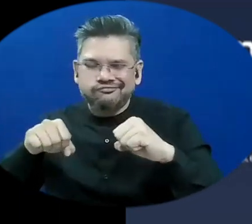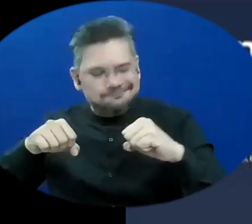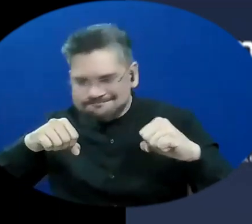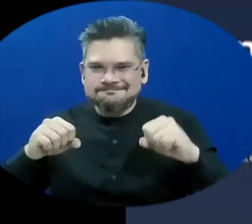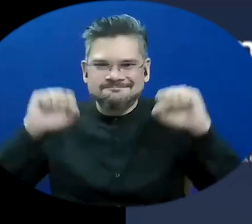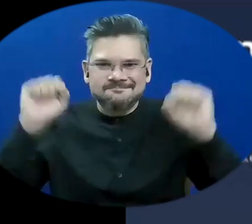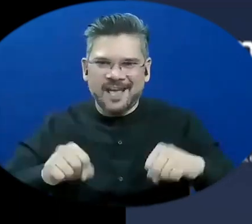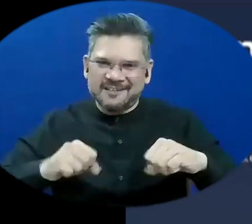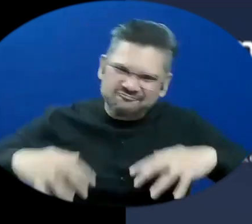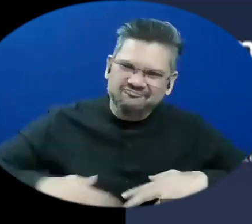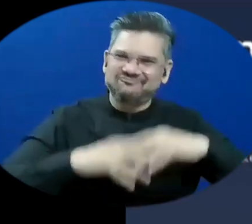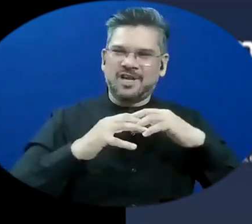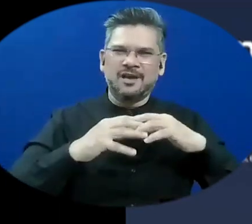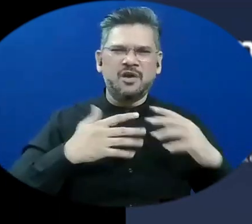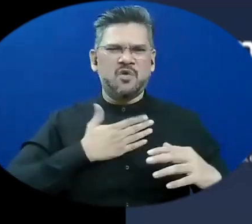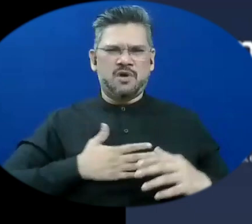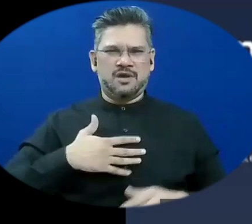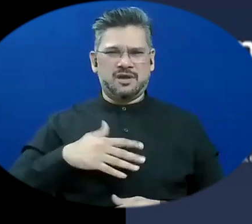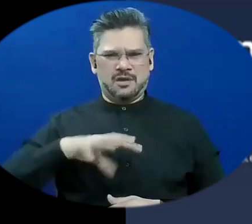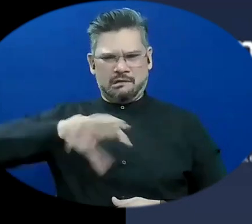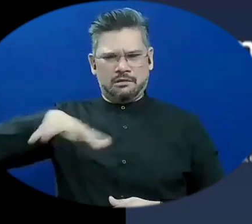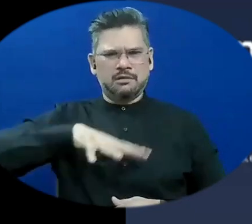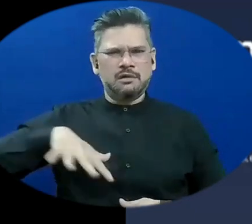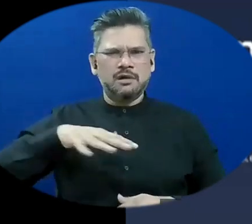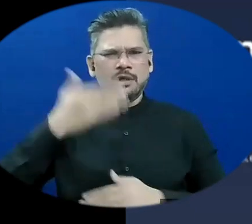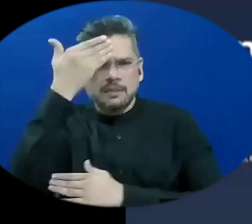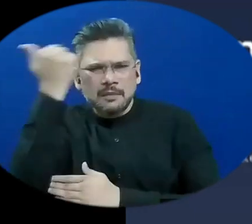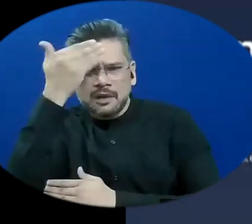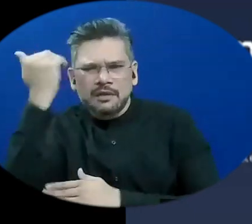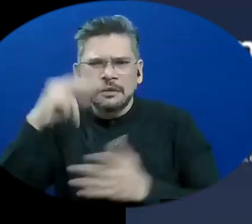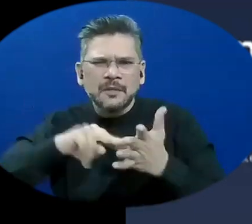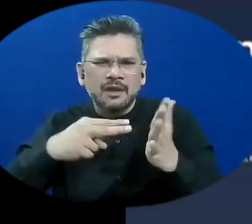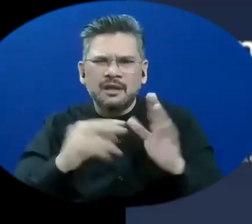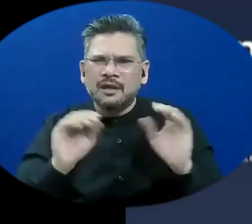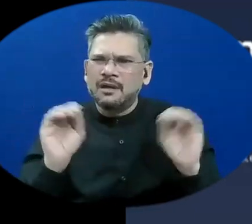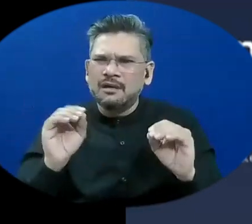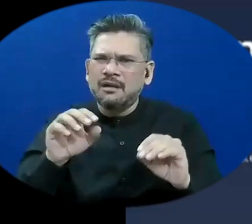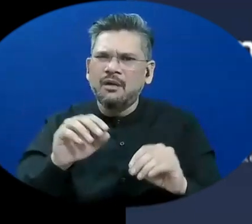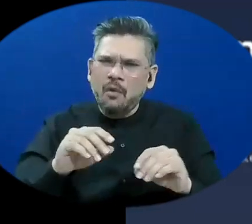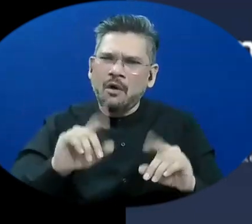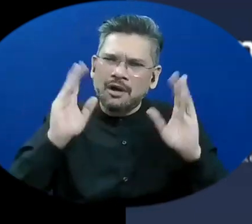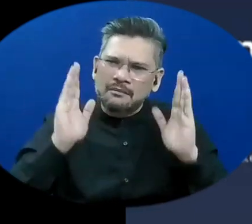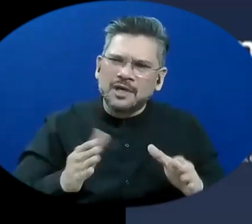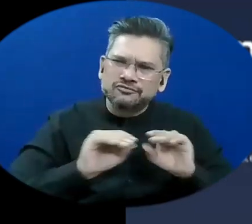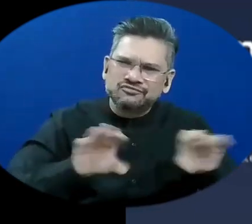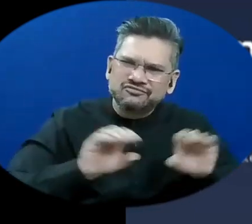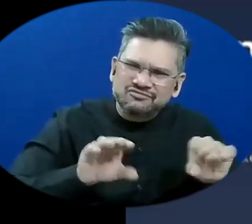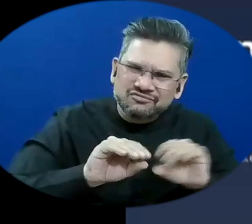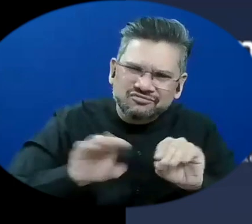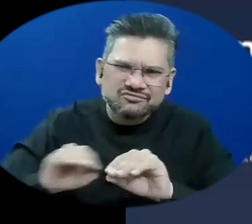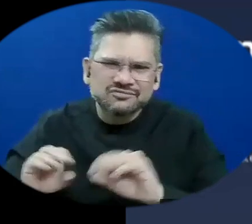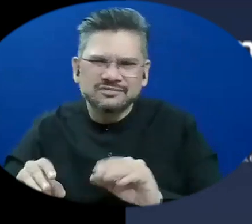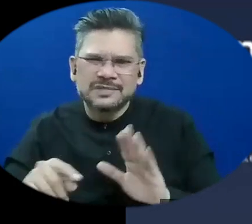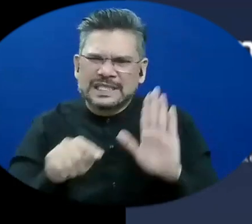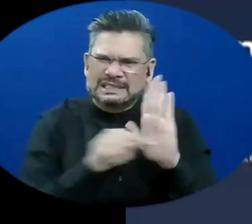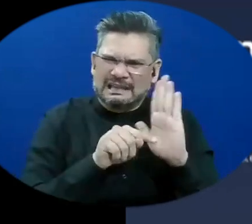was about, because there were too many stigmas and misunderstanding of the sickness. And I was